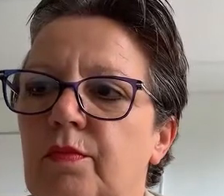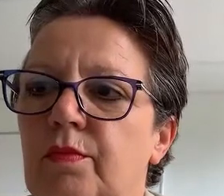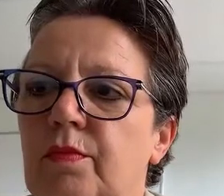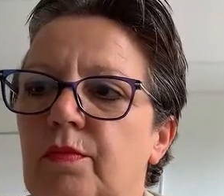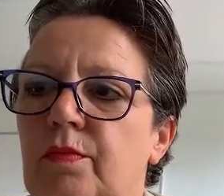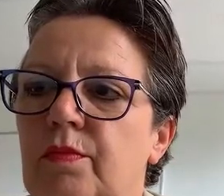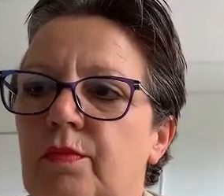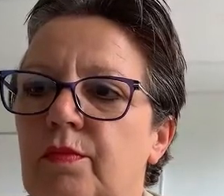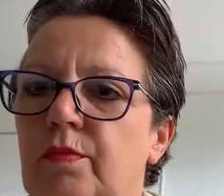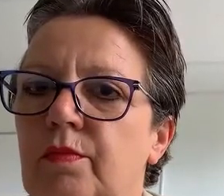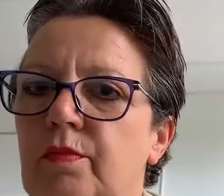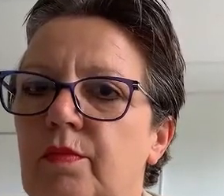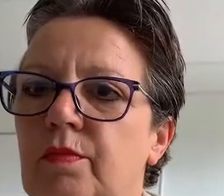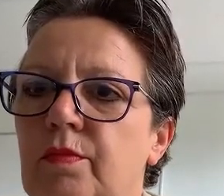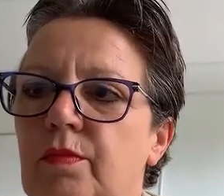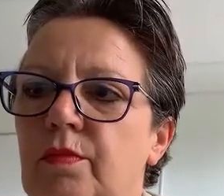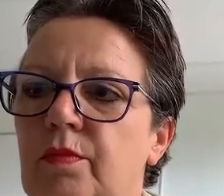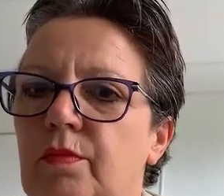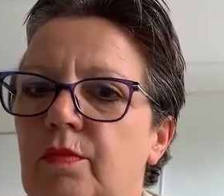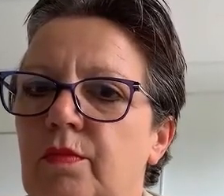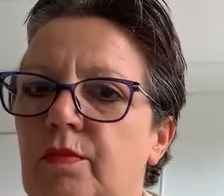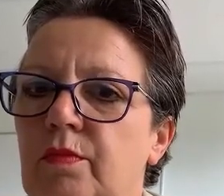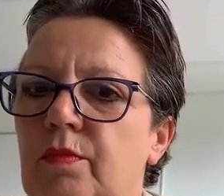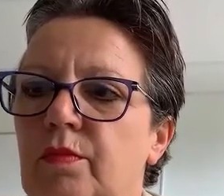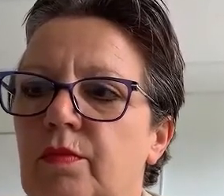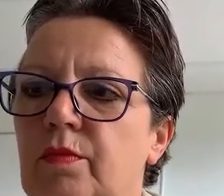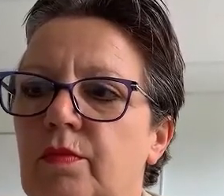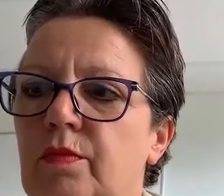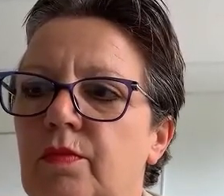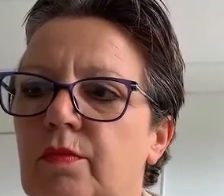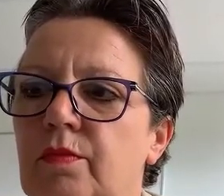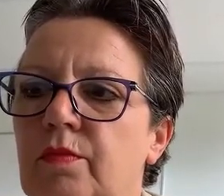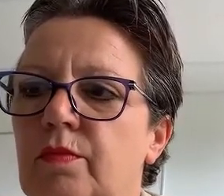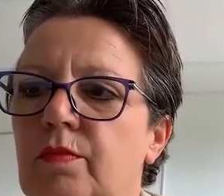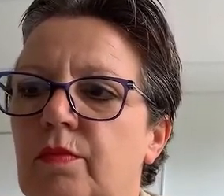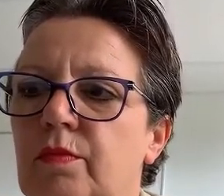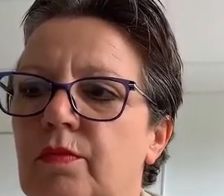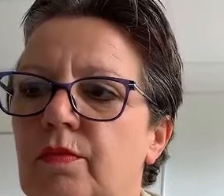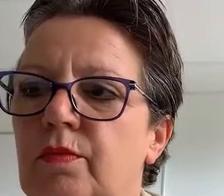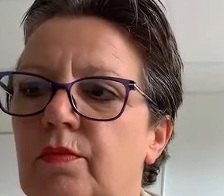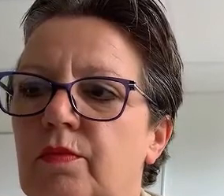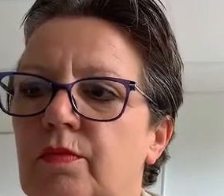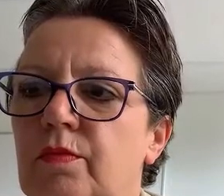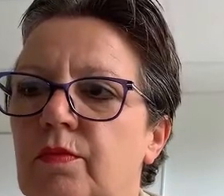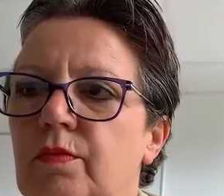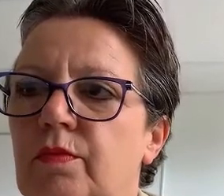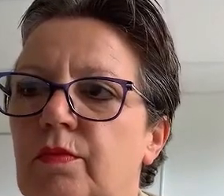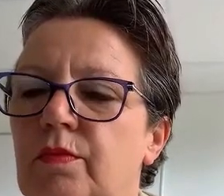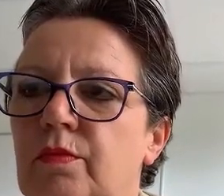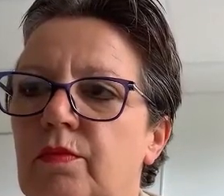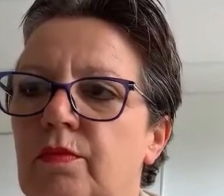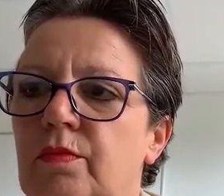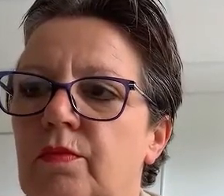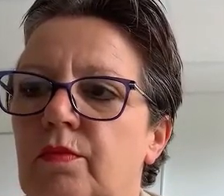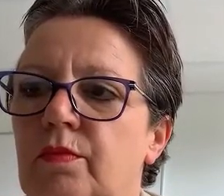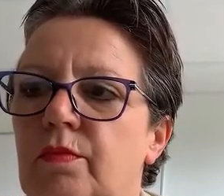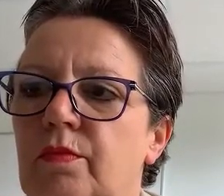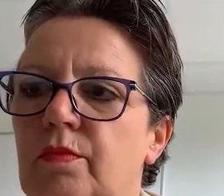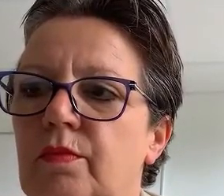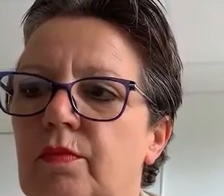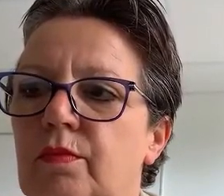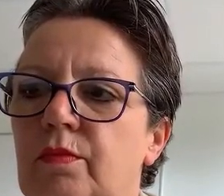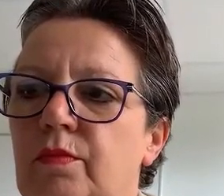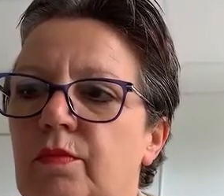that you feedback we try and look into and helps us improve the calls that we're having. So without further ado, I'm going to